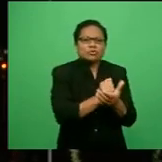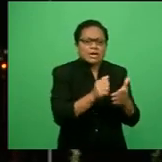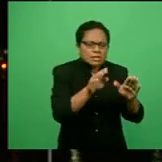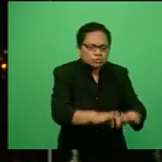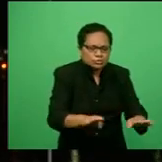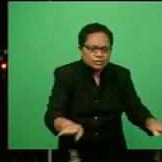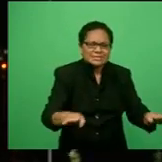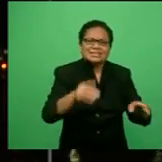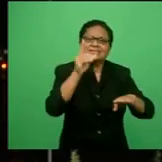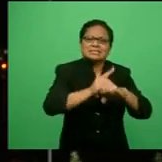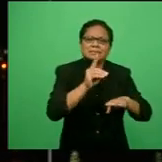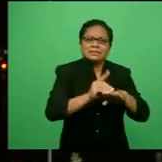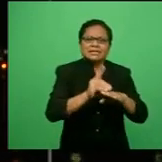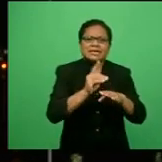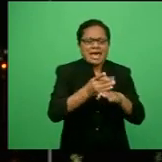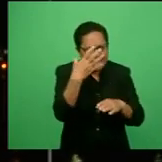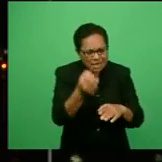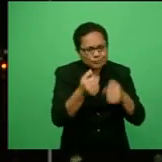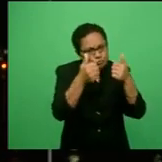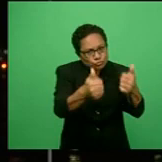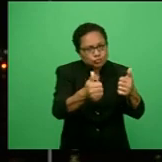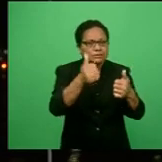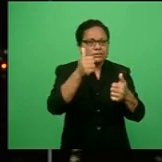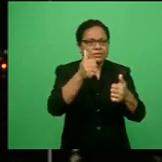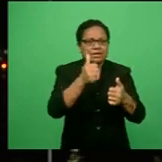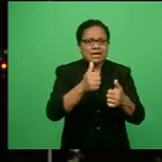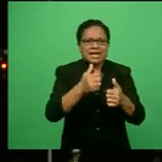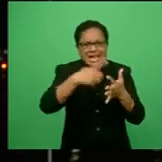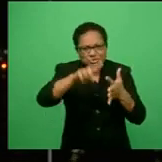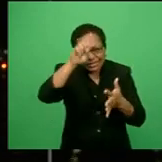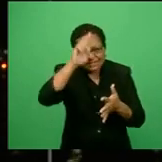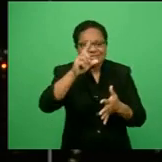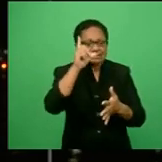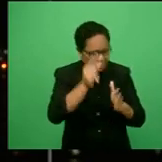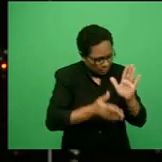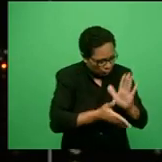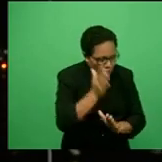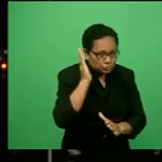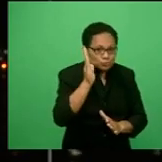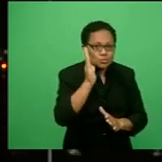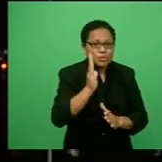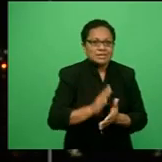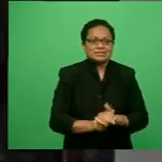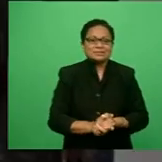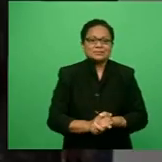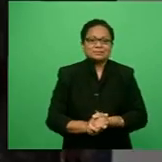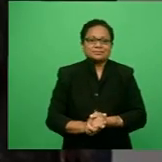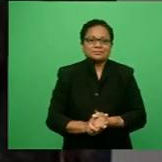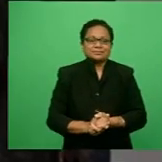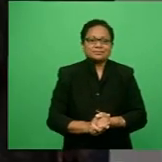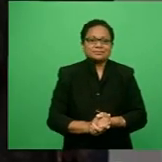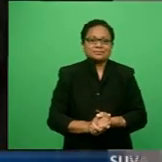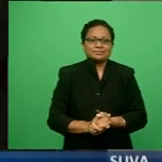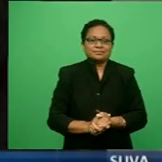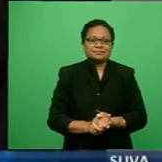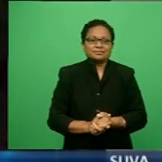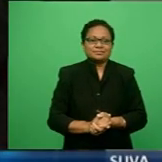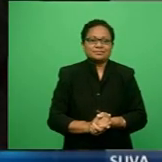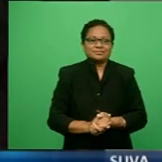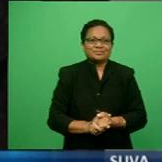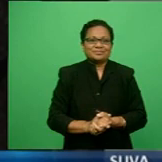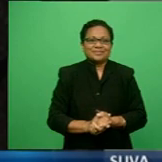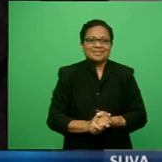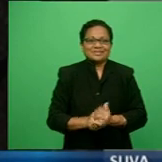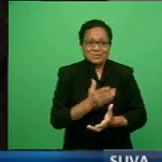students with special needs or those who are physically challenged. Josaya Nanunga has more. The father of